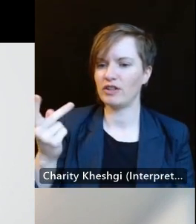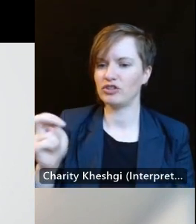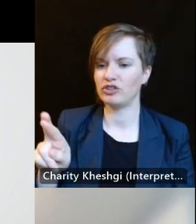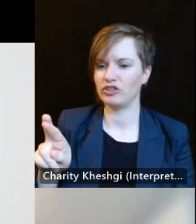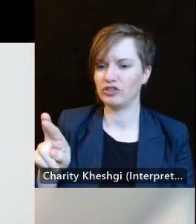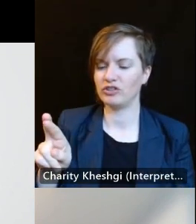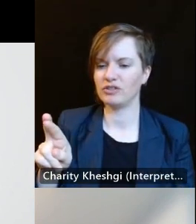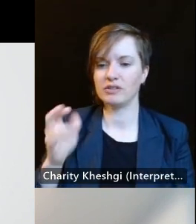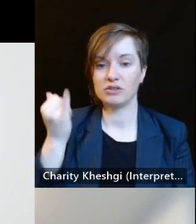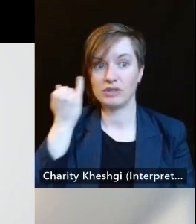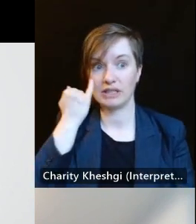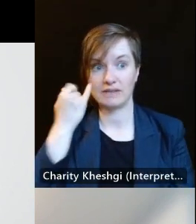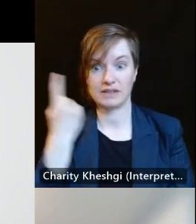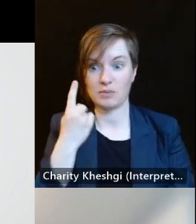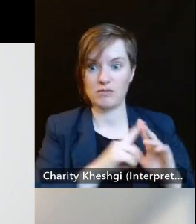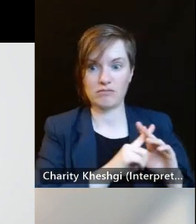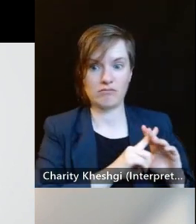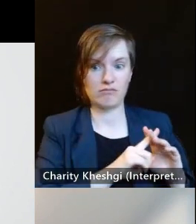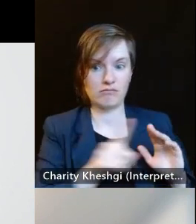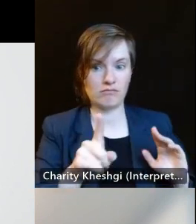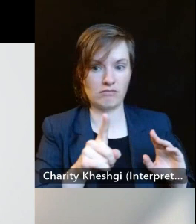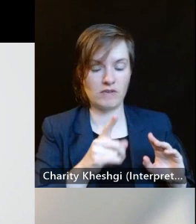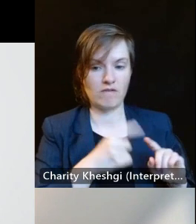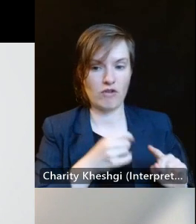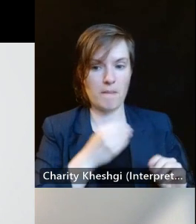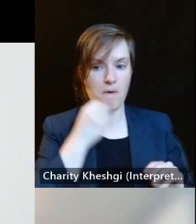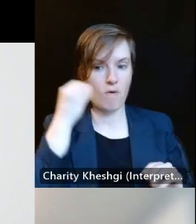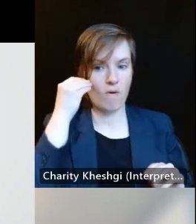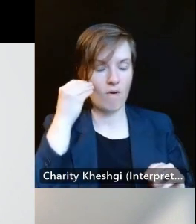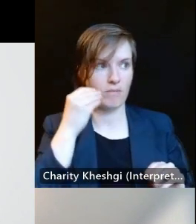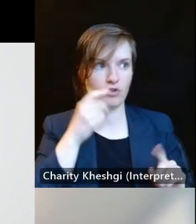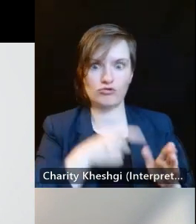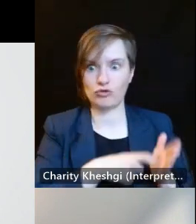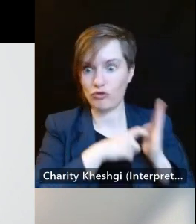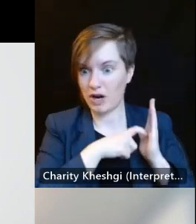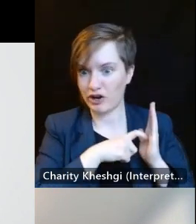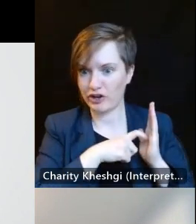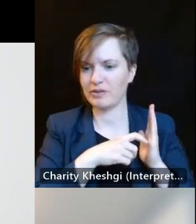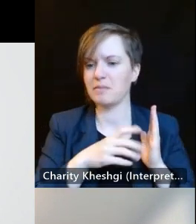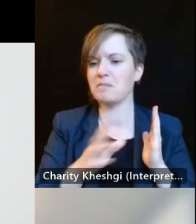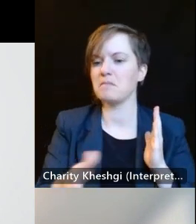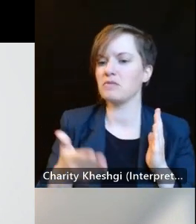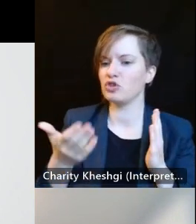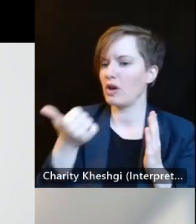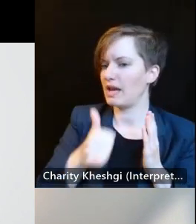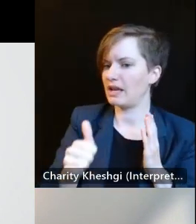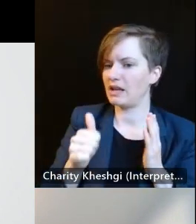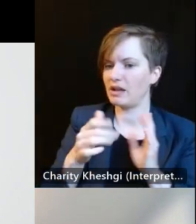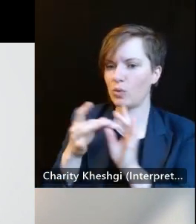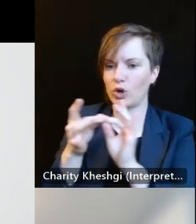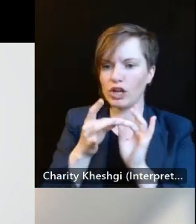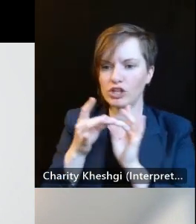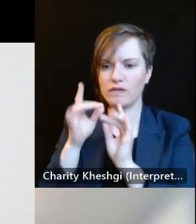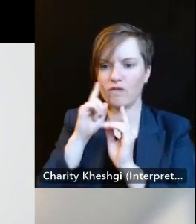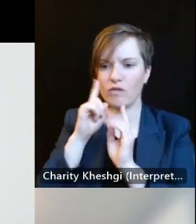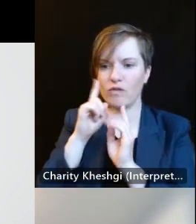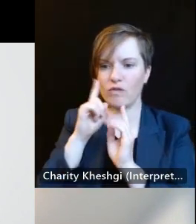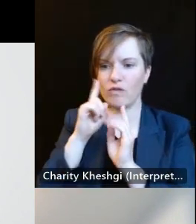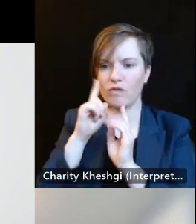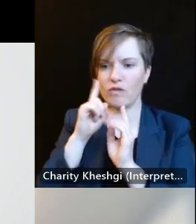an emergency. So public entities, in coordination with any public accommodations who are operating